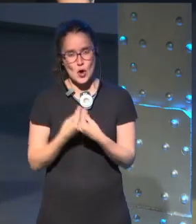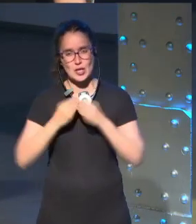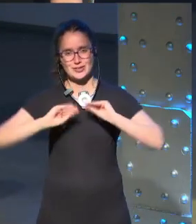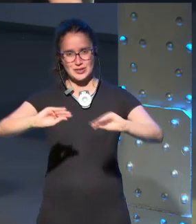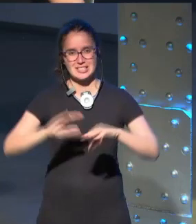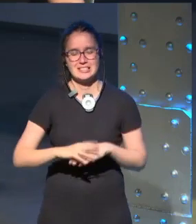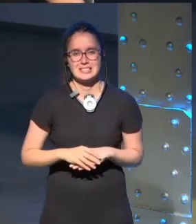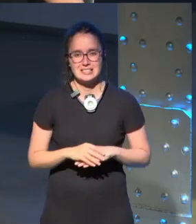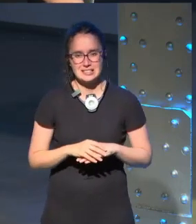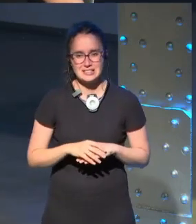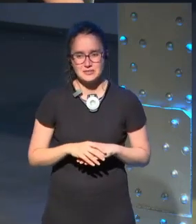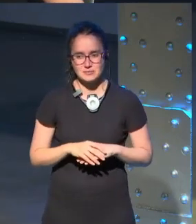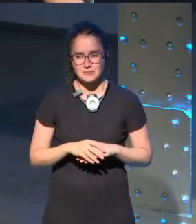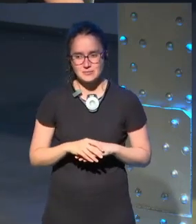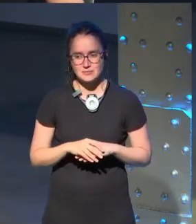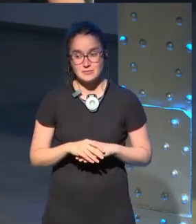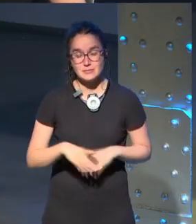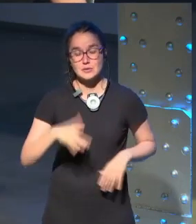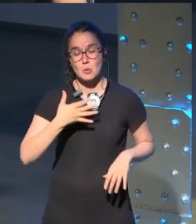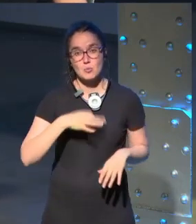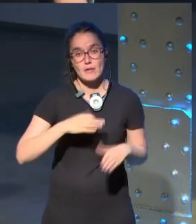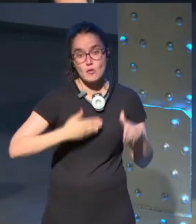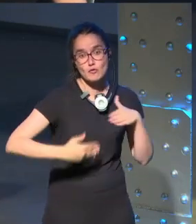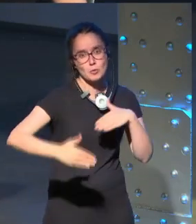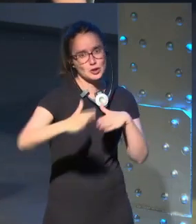Maybe in the next. Perhaps in